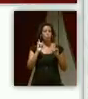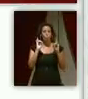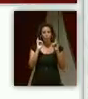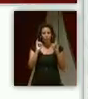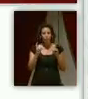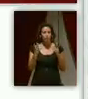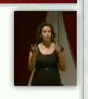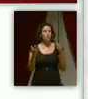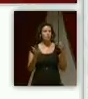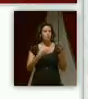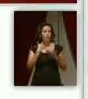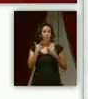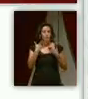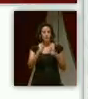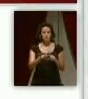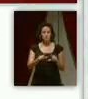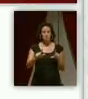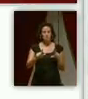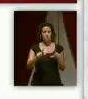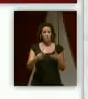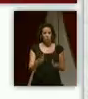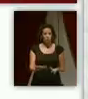Bluetooth connectivity, Wi-Fi connection,